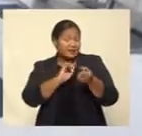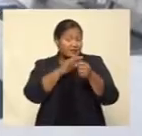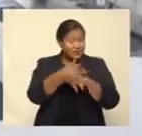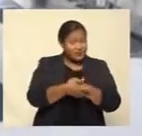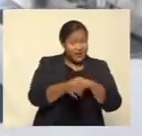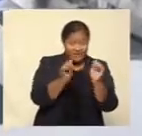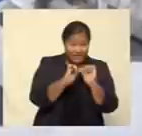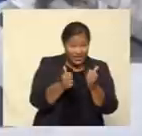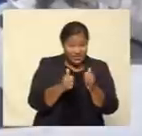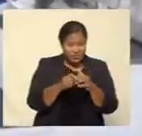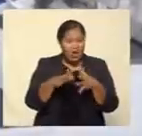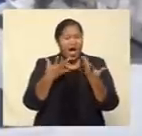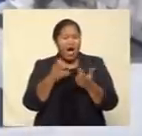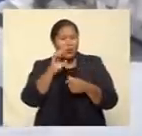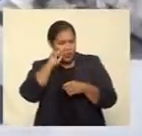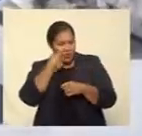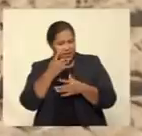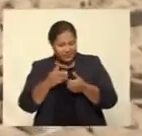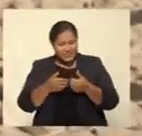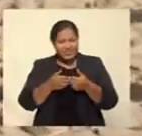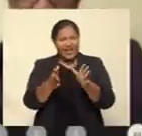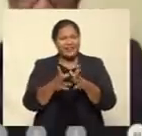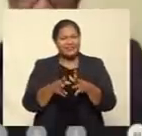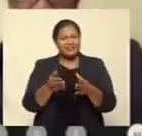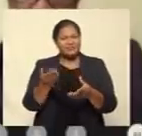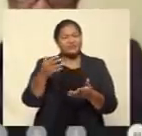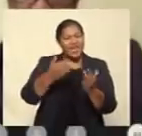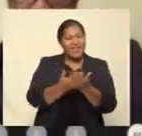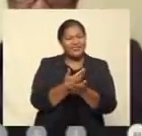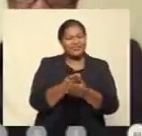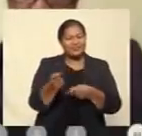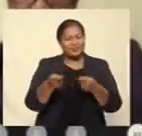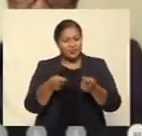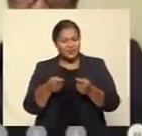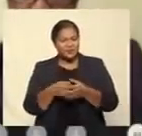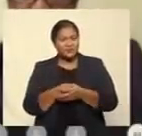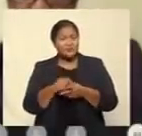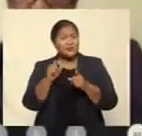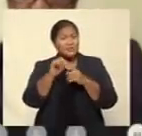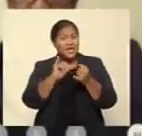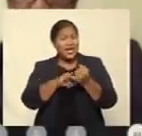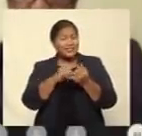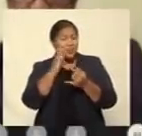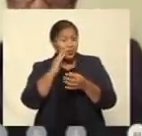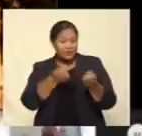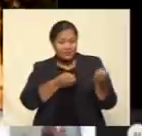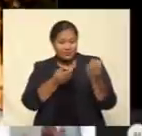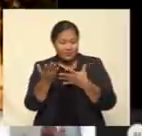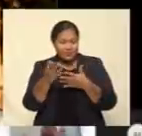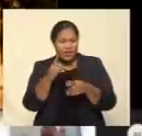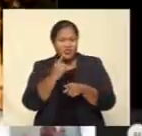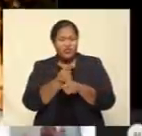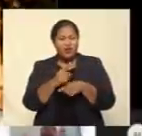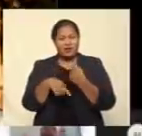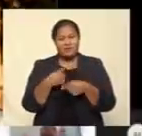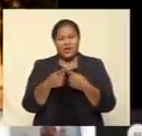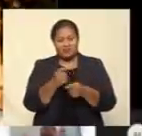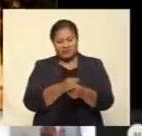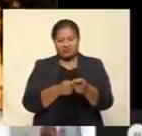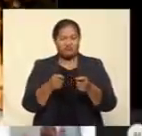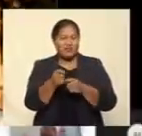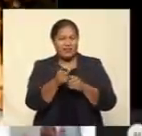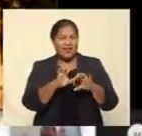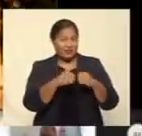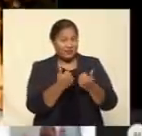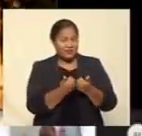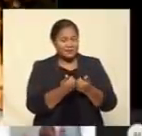our re-entry into market post-COVID era. The Permanent Secretary during his submission also spoke about the trade agreements. Just